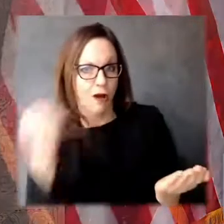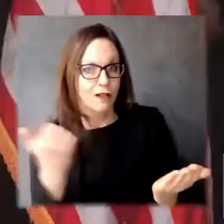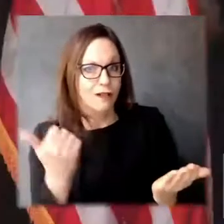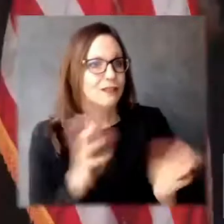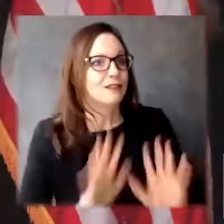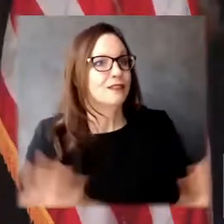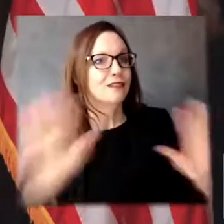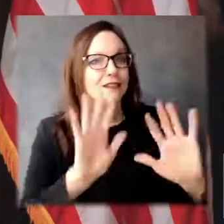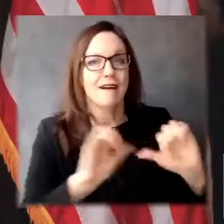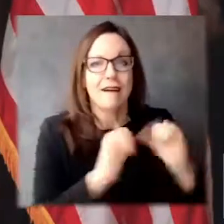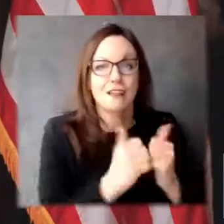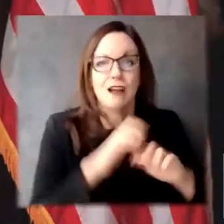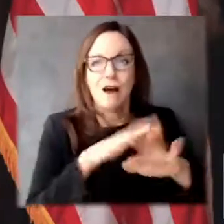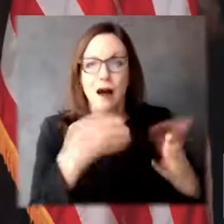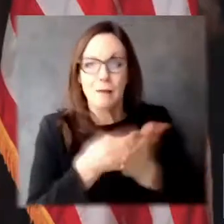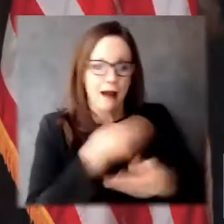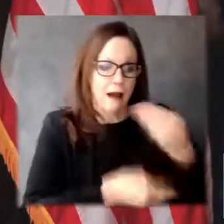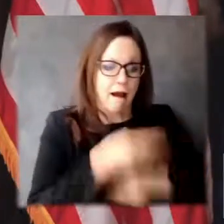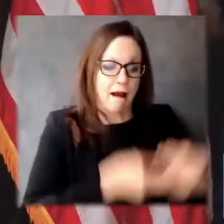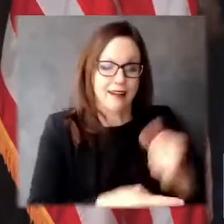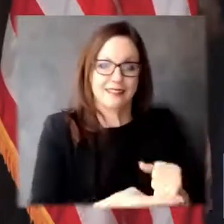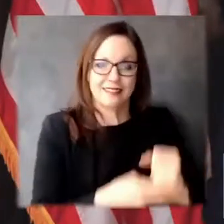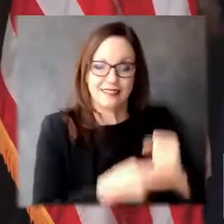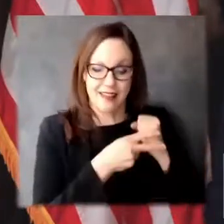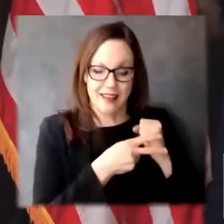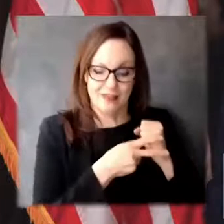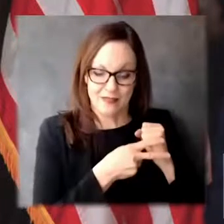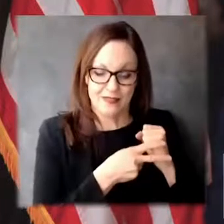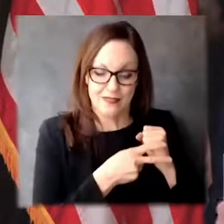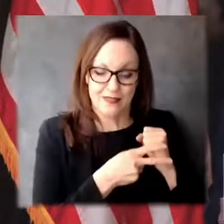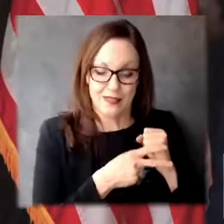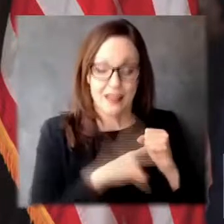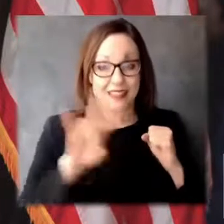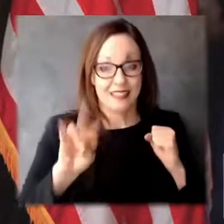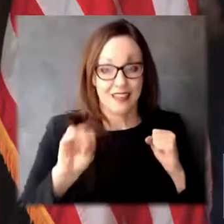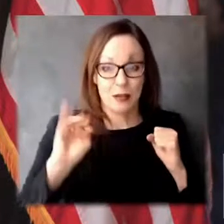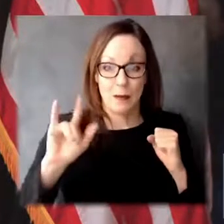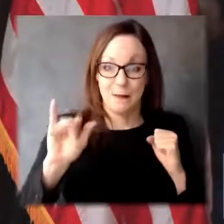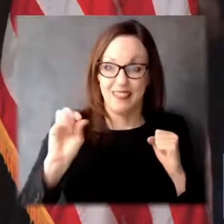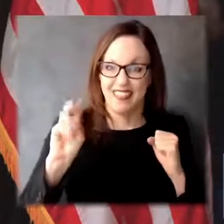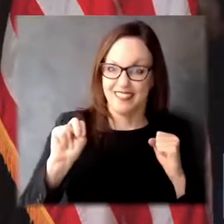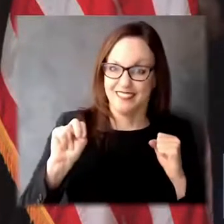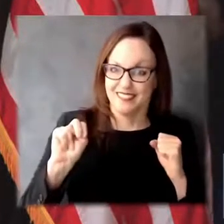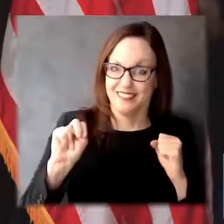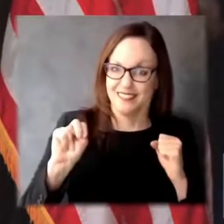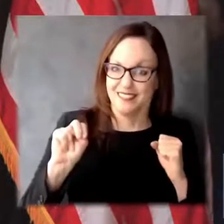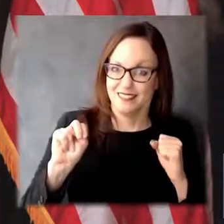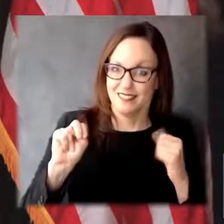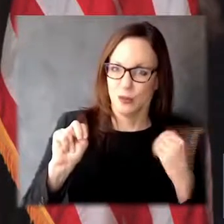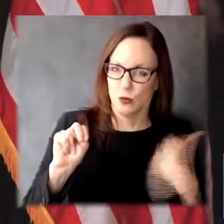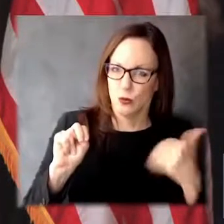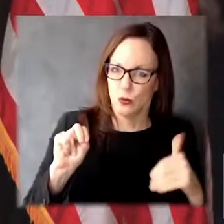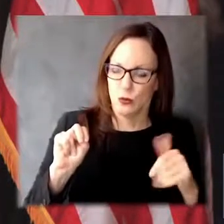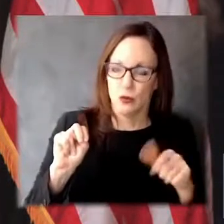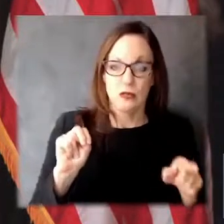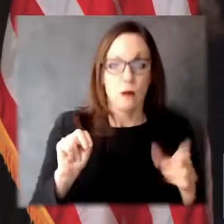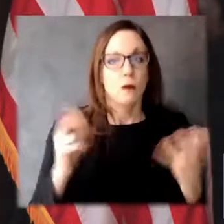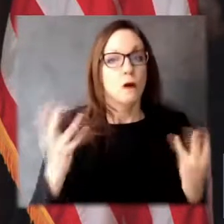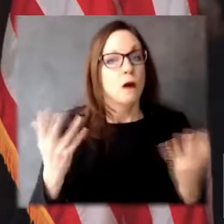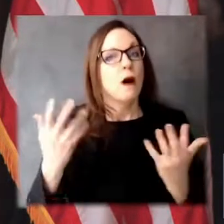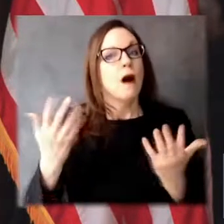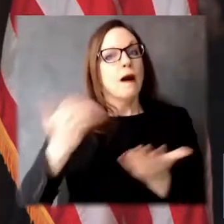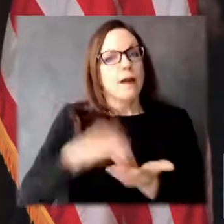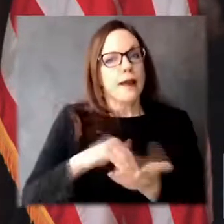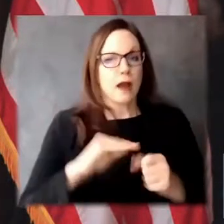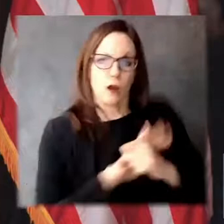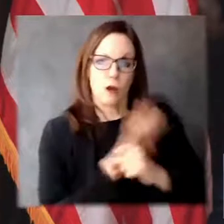payments. And in response to this pandemic, just as so many have had to make sacrifices this past year, I asked our